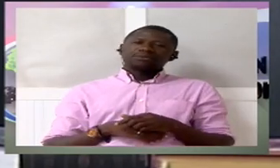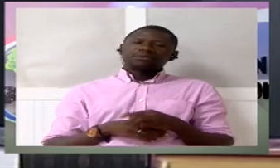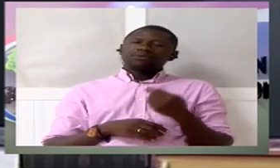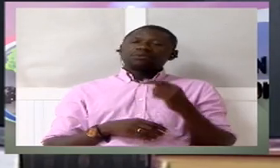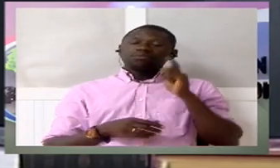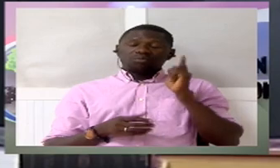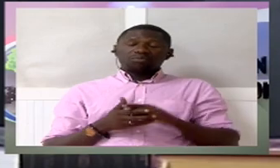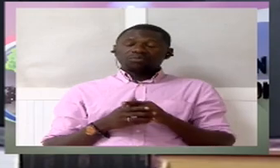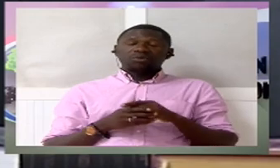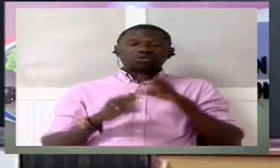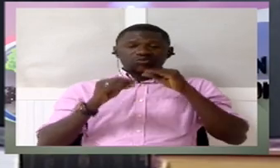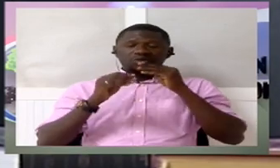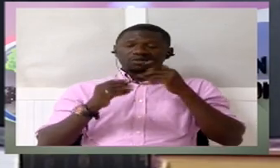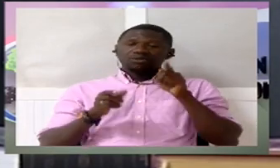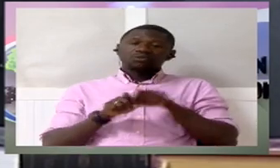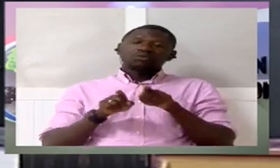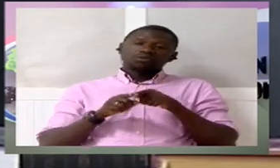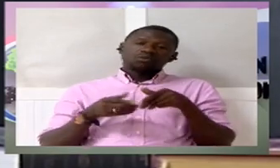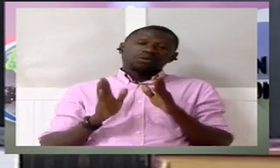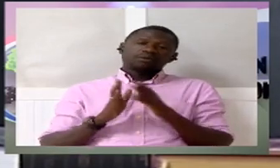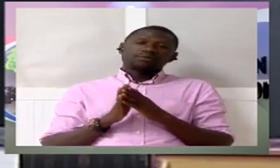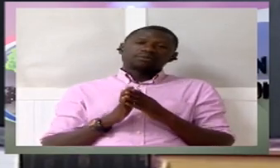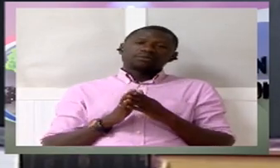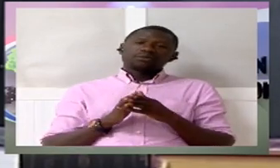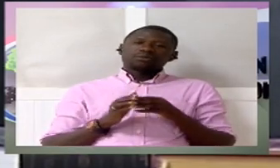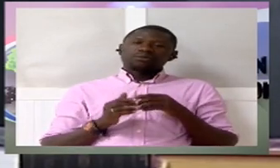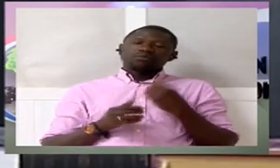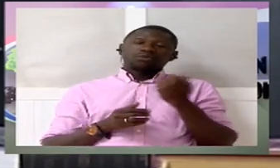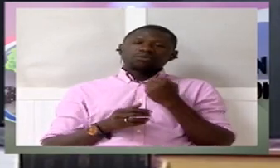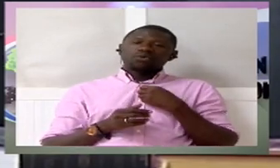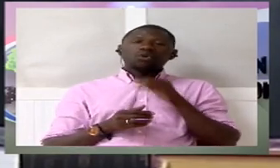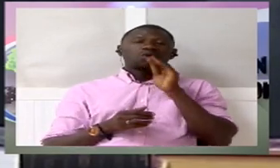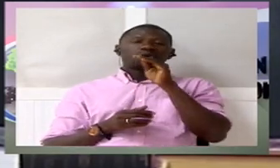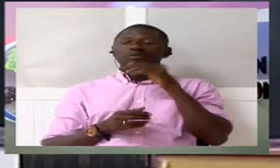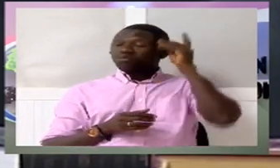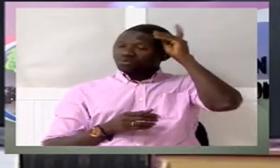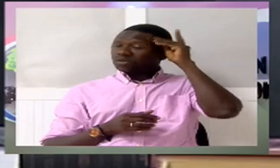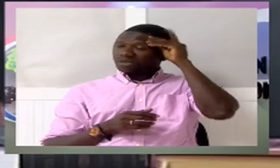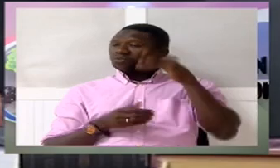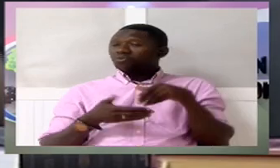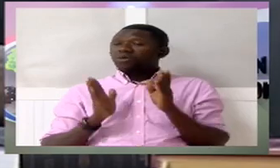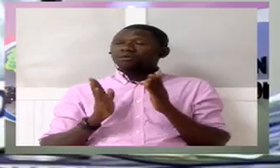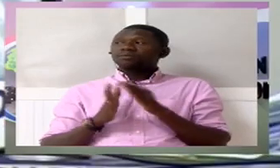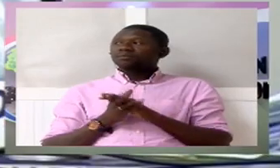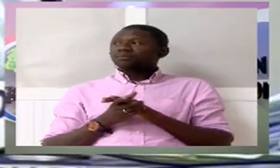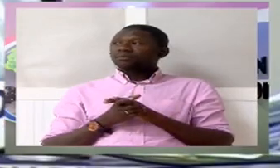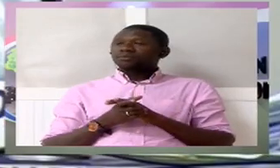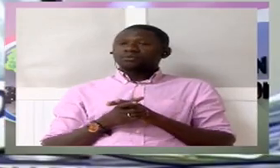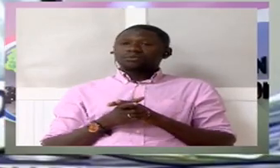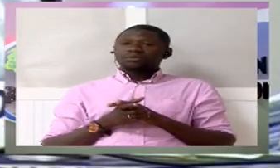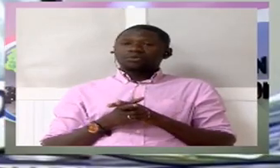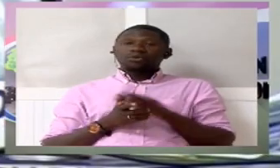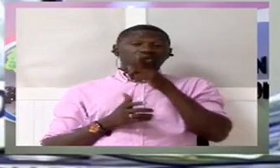You must have to speak to him like this. We call it politics. We call it politics. You are very good at